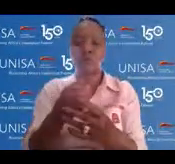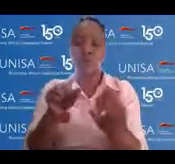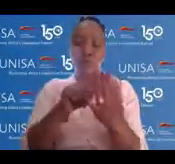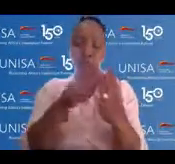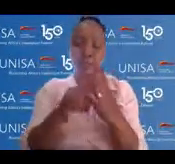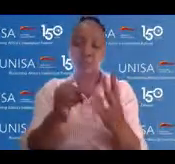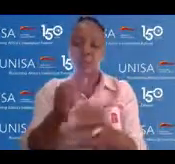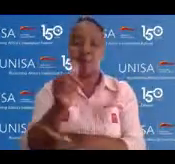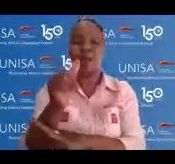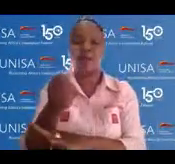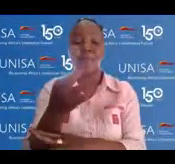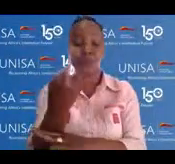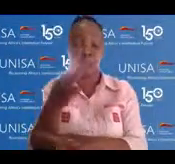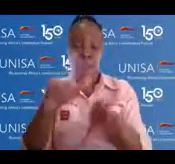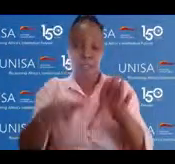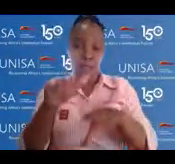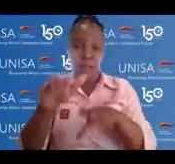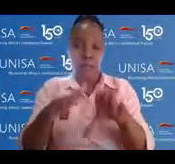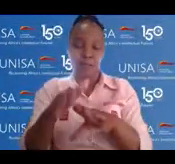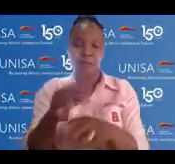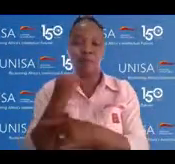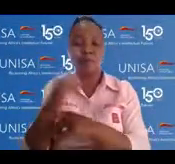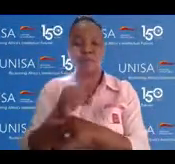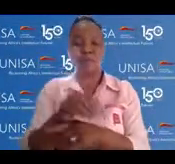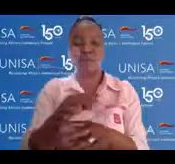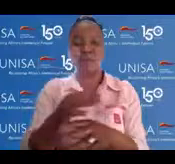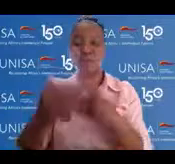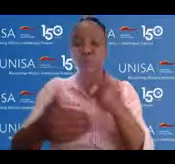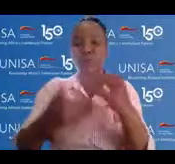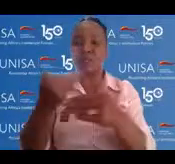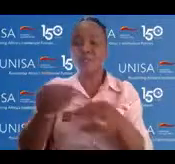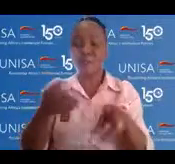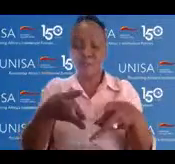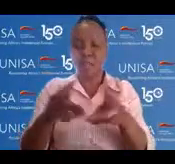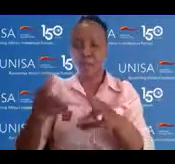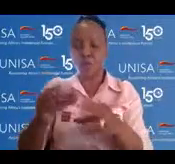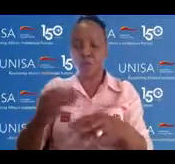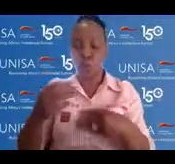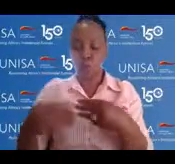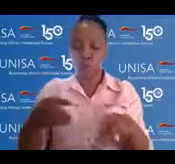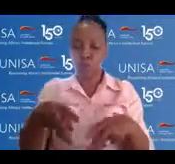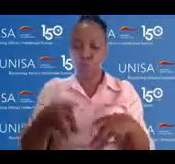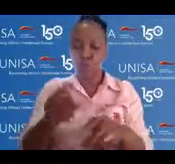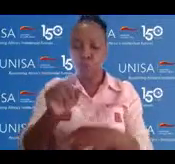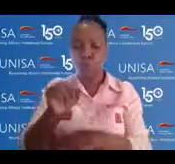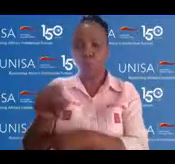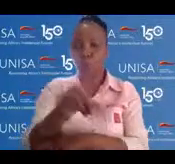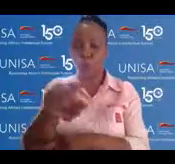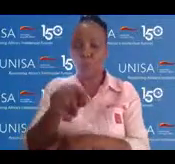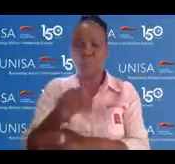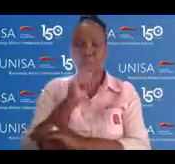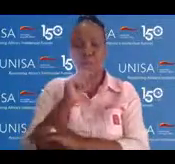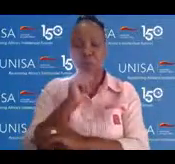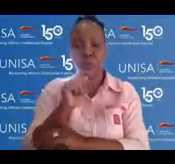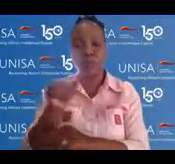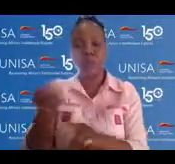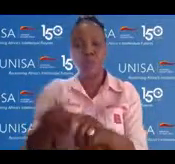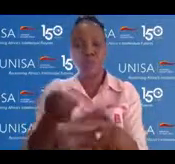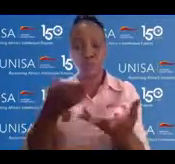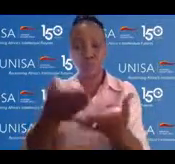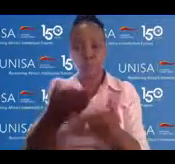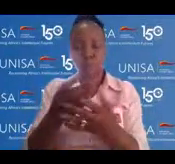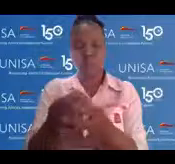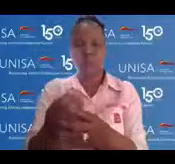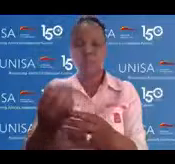steps. Simple process, the journey that we want to walk you through this morning. And with that said, let's get straight into the program for this